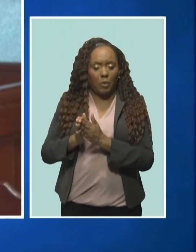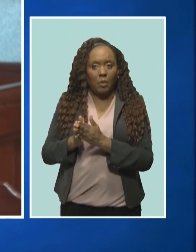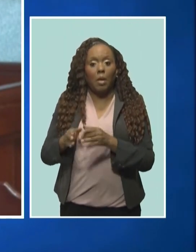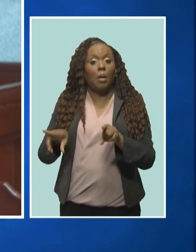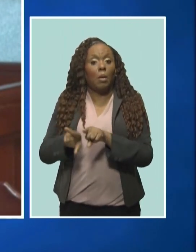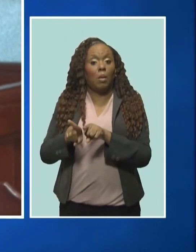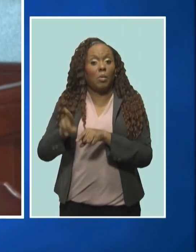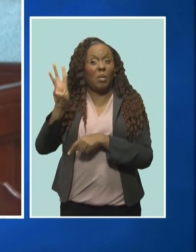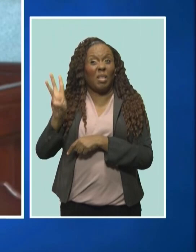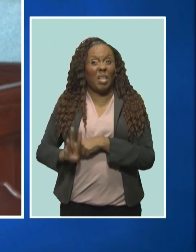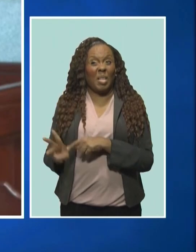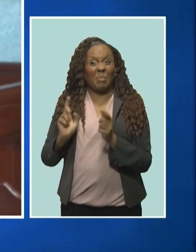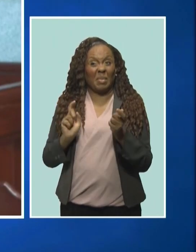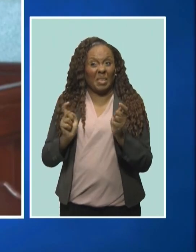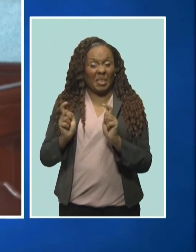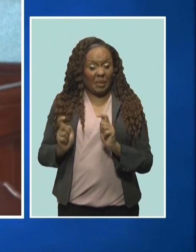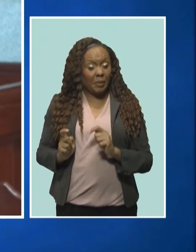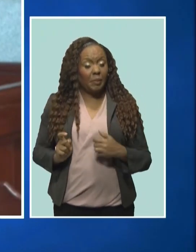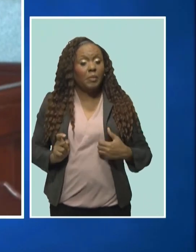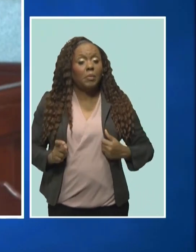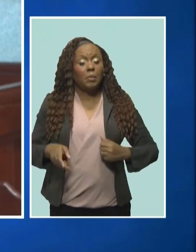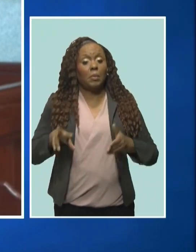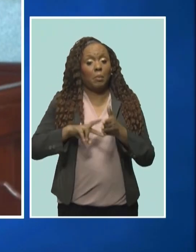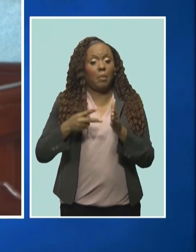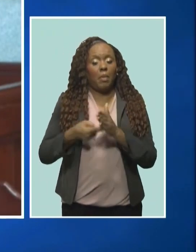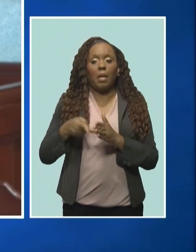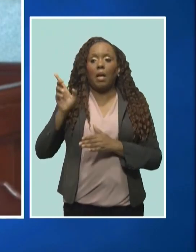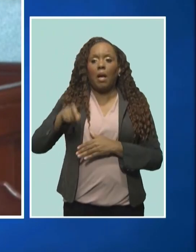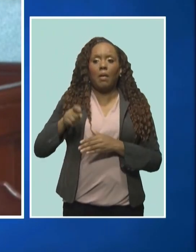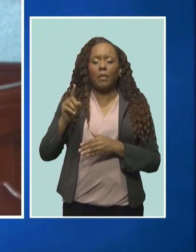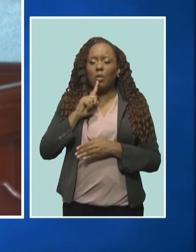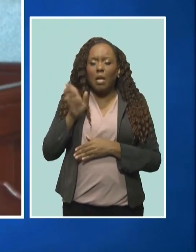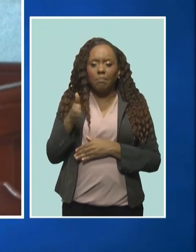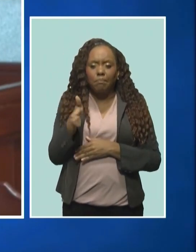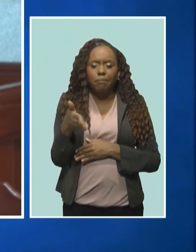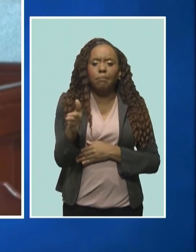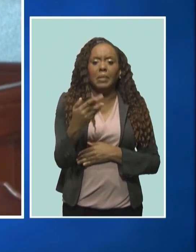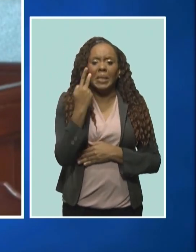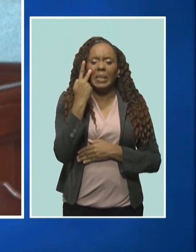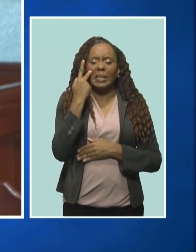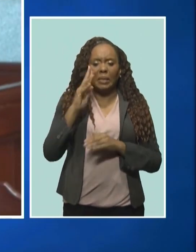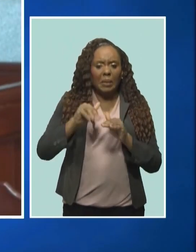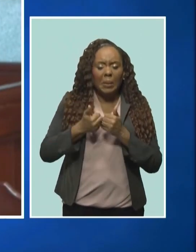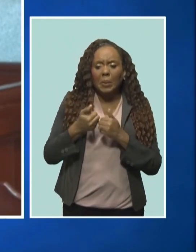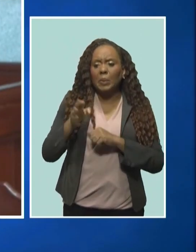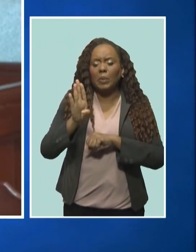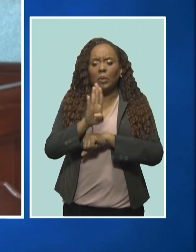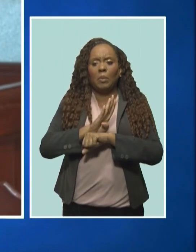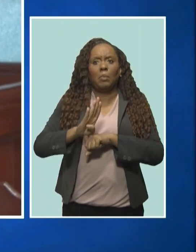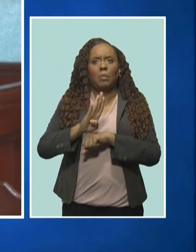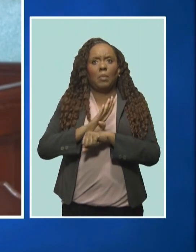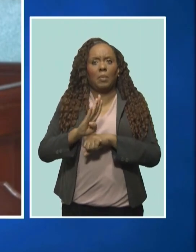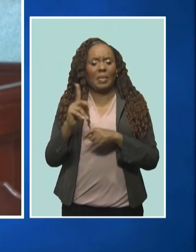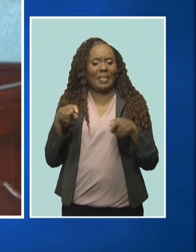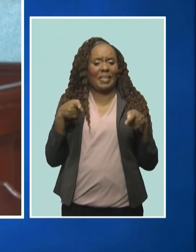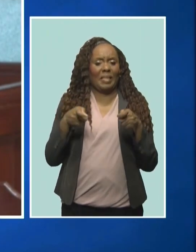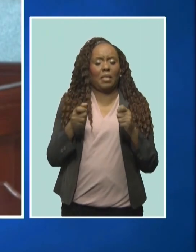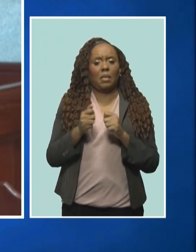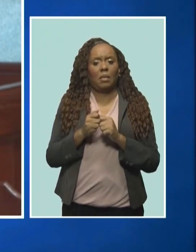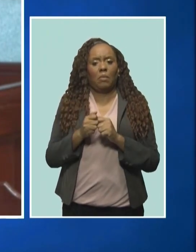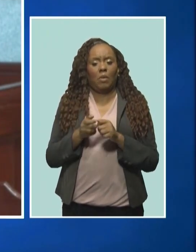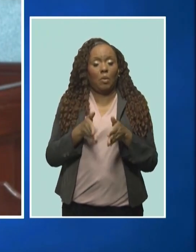instrument, will chart the course for Barbados to effectively tackle shipping-related